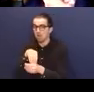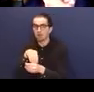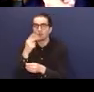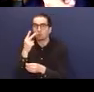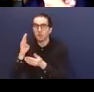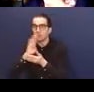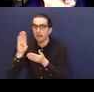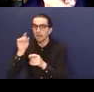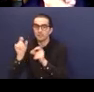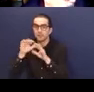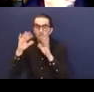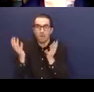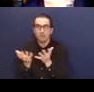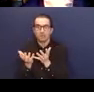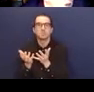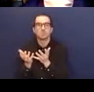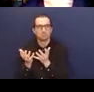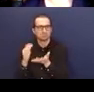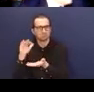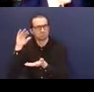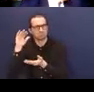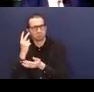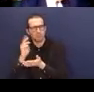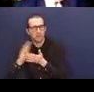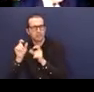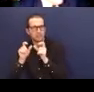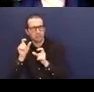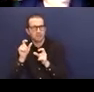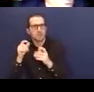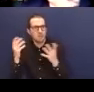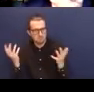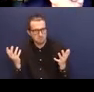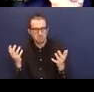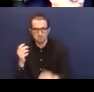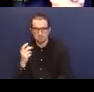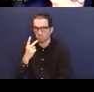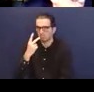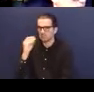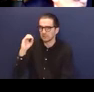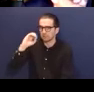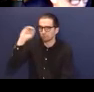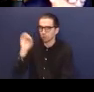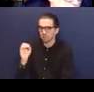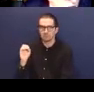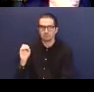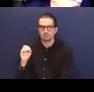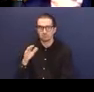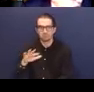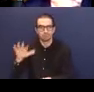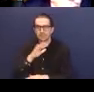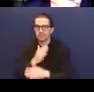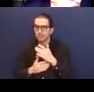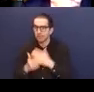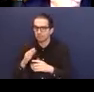most countries. And then what was the conclusion of this? For the multiple purpose of promoting inclusive